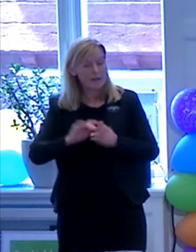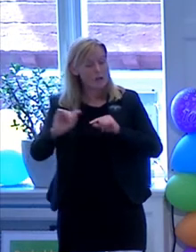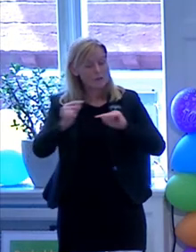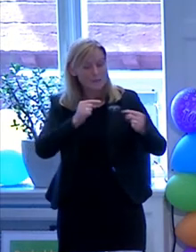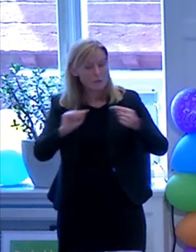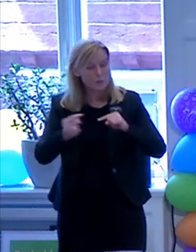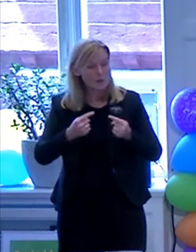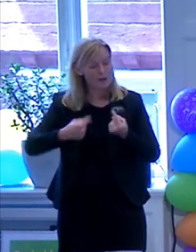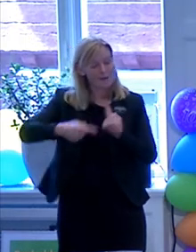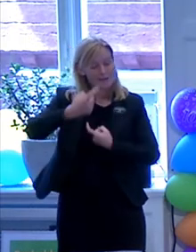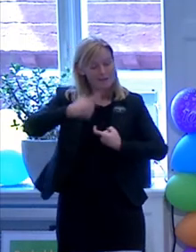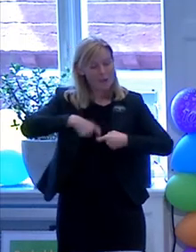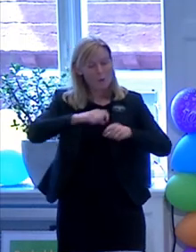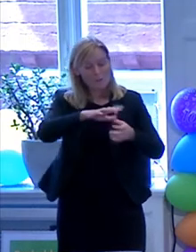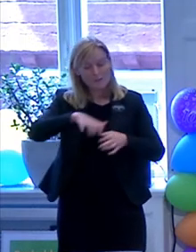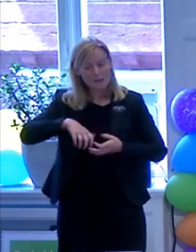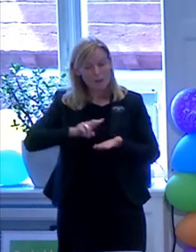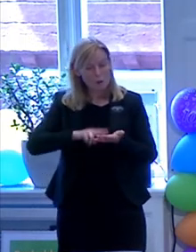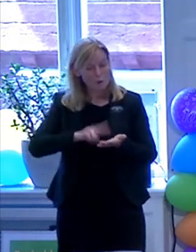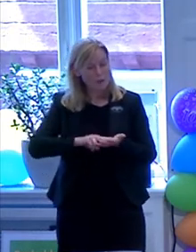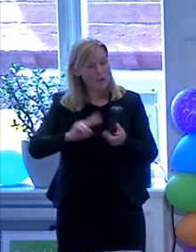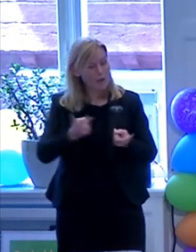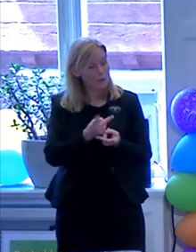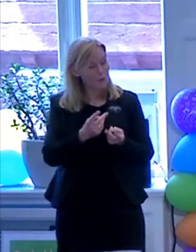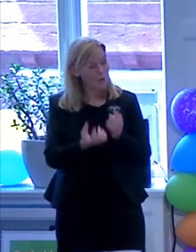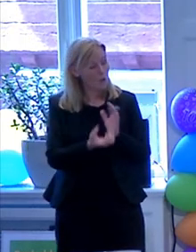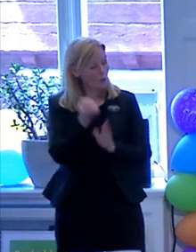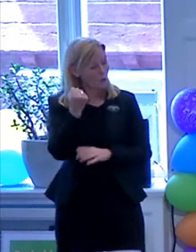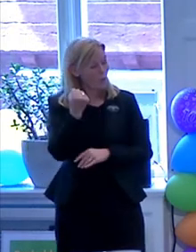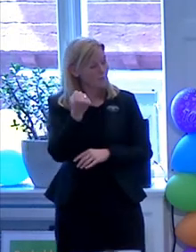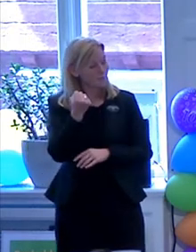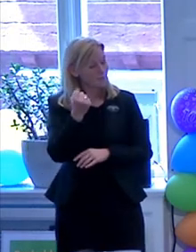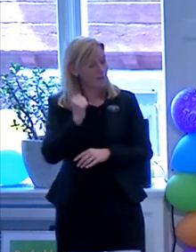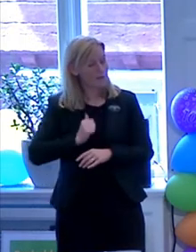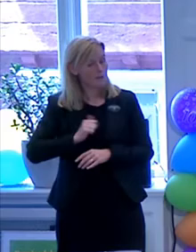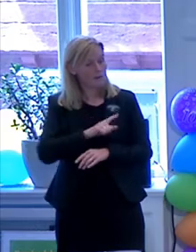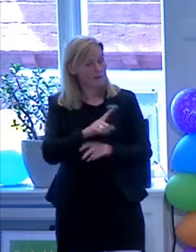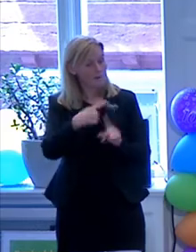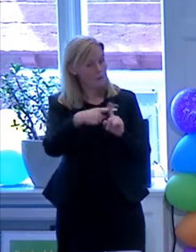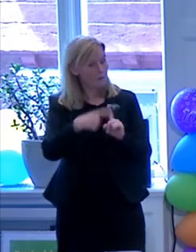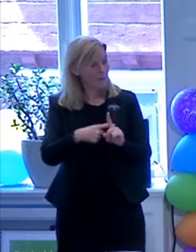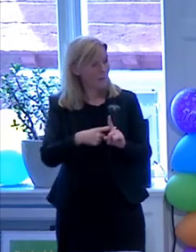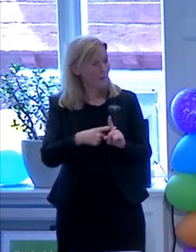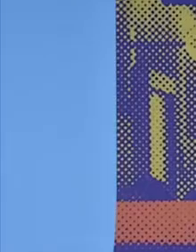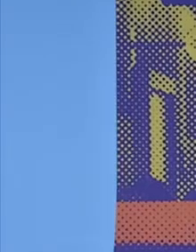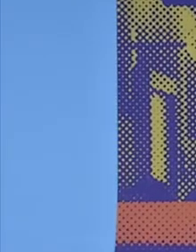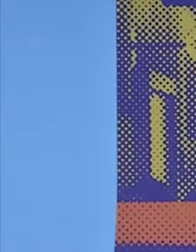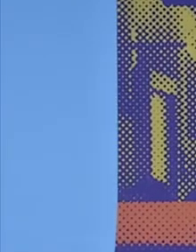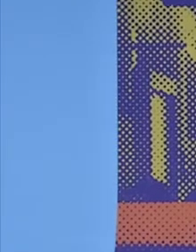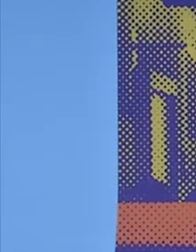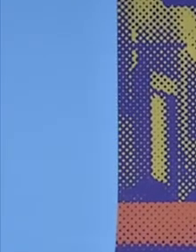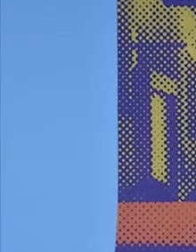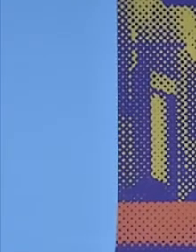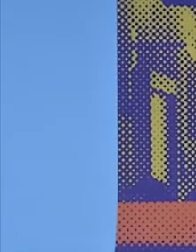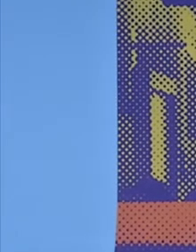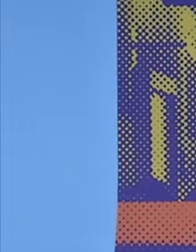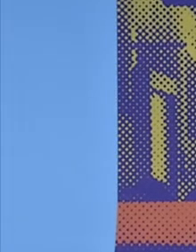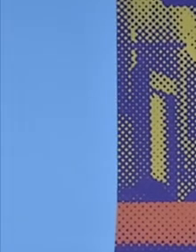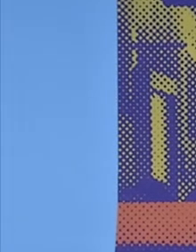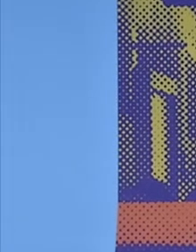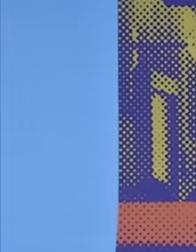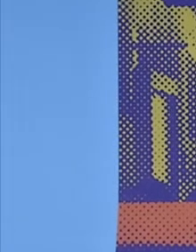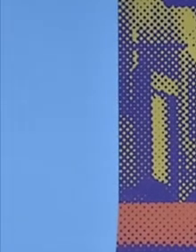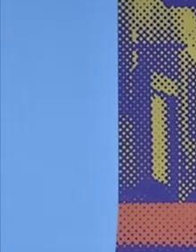and issues around it, but you managed to use it to your advantage in this case. I think we've managed